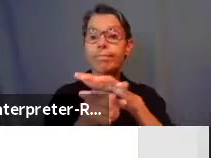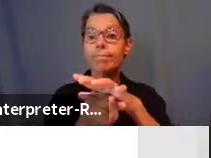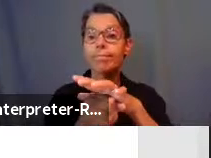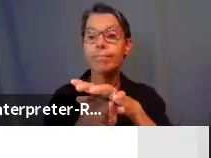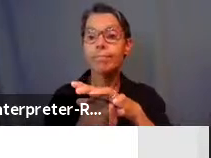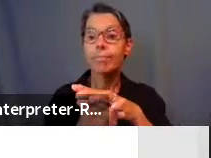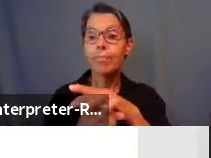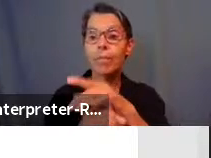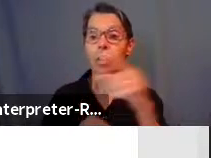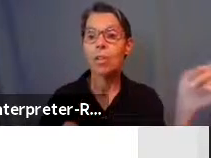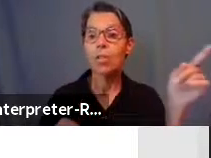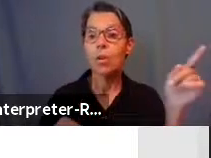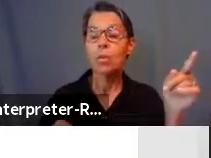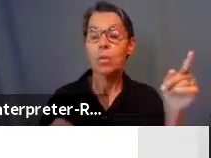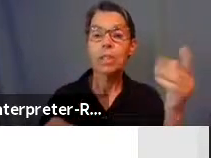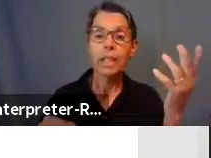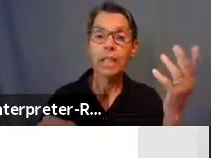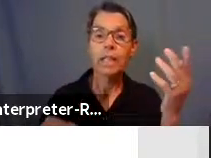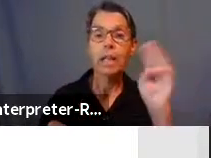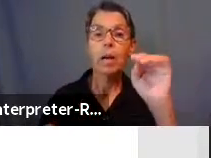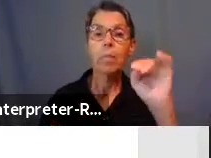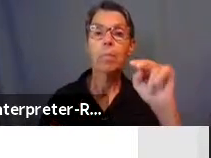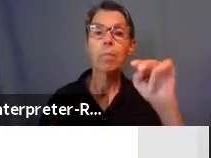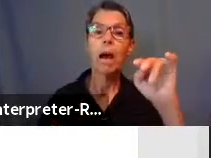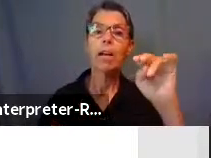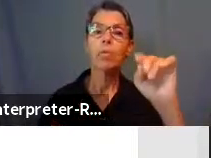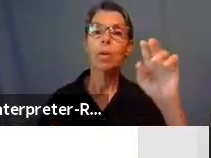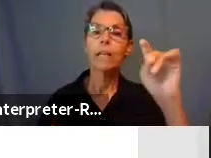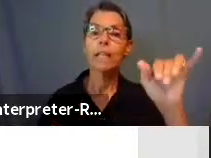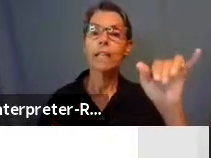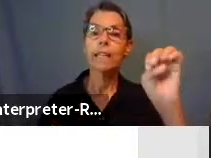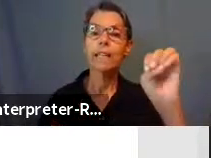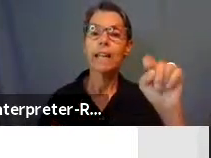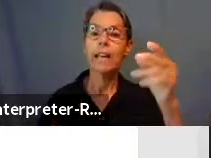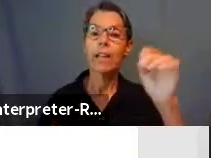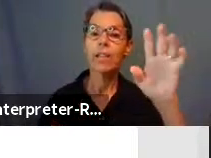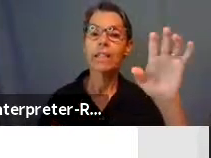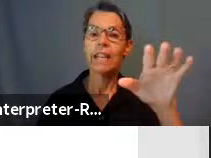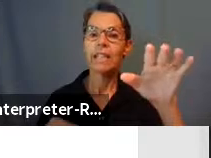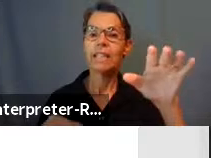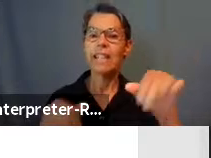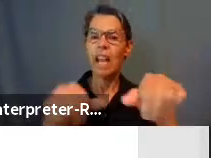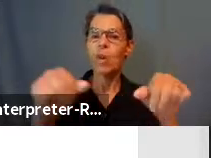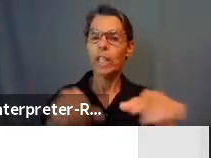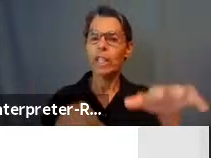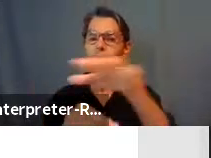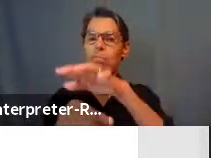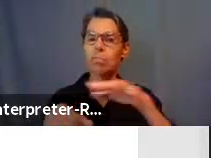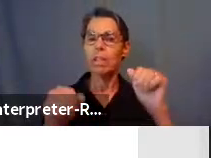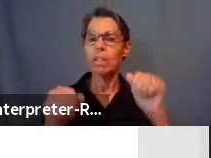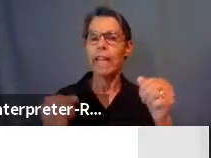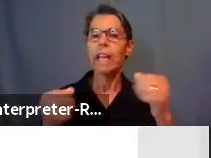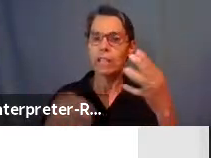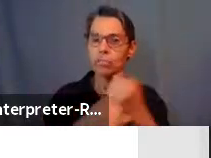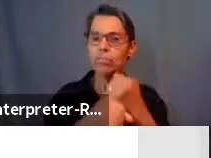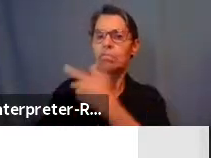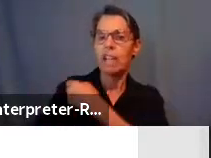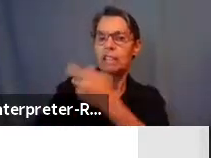predominantly minority ethnic areas are served and can be served. That's what we're